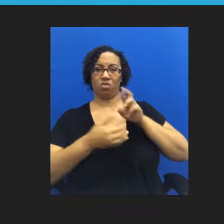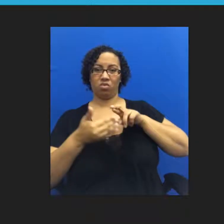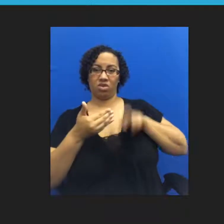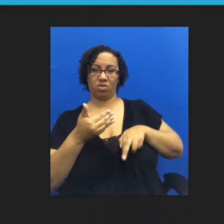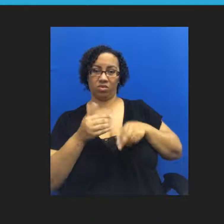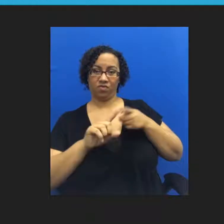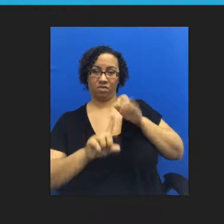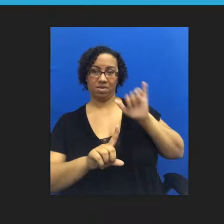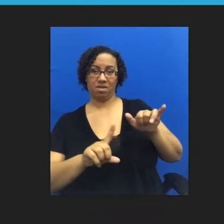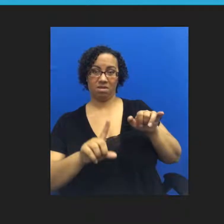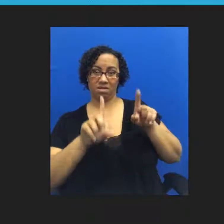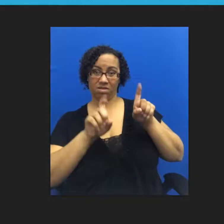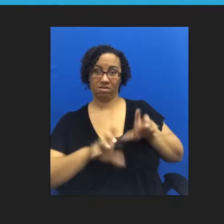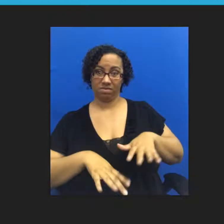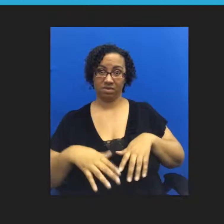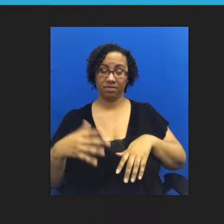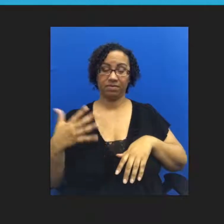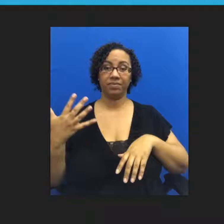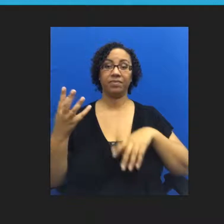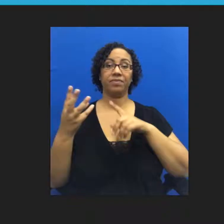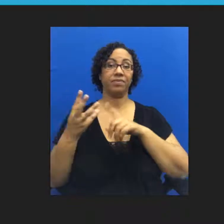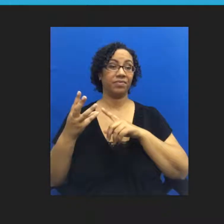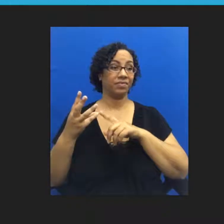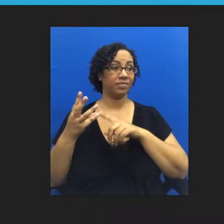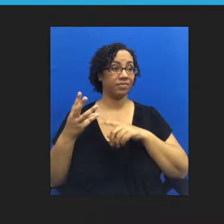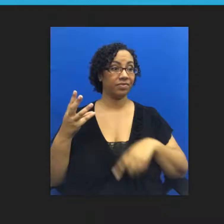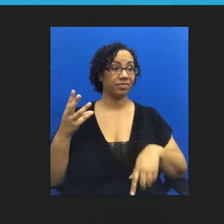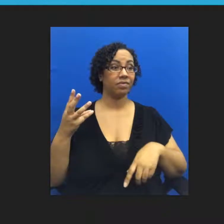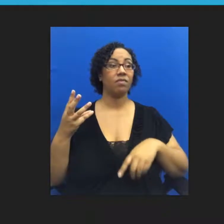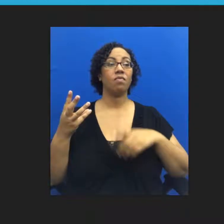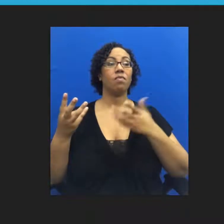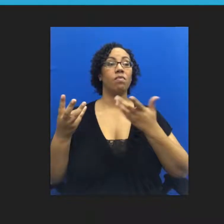When will I receive my child's results from the assessment?